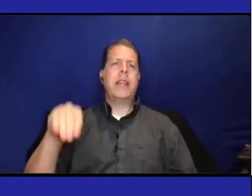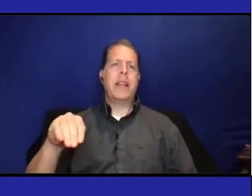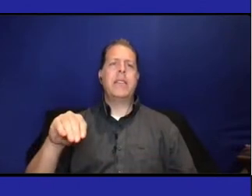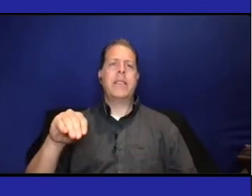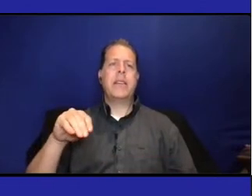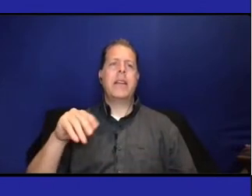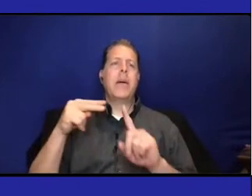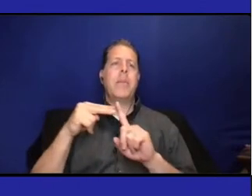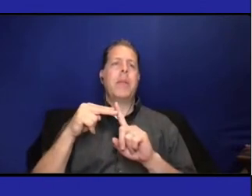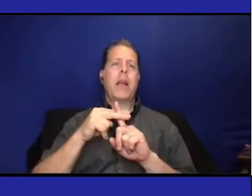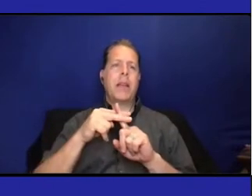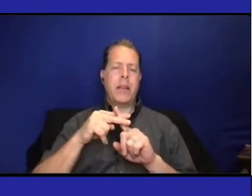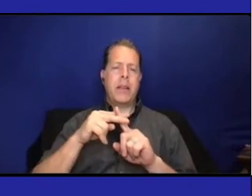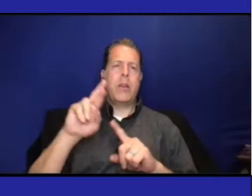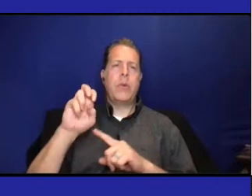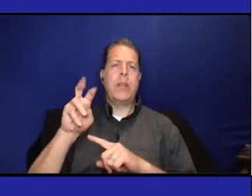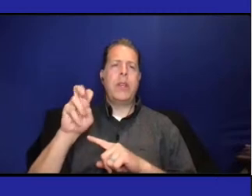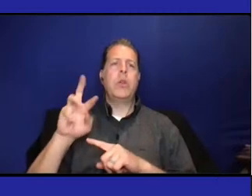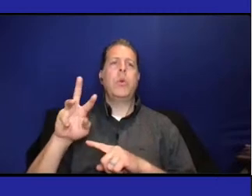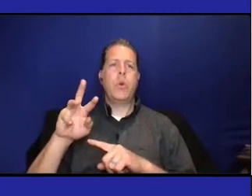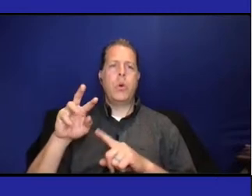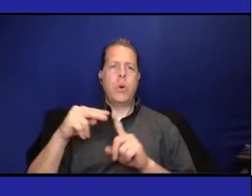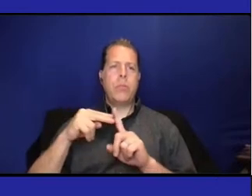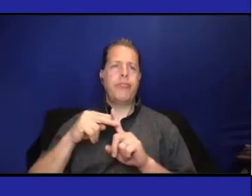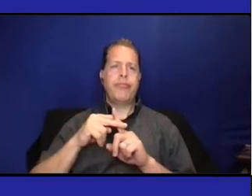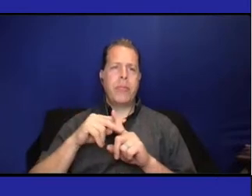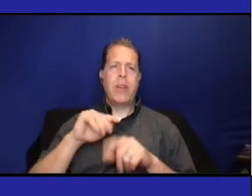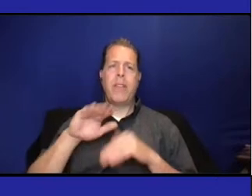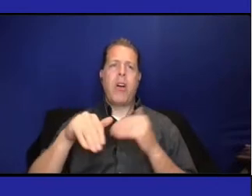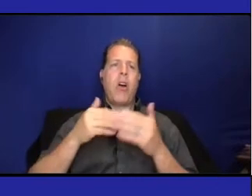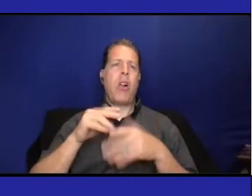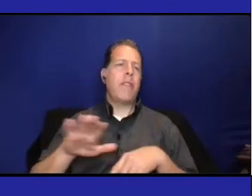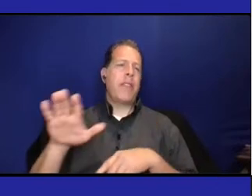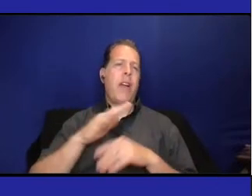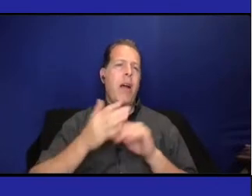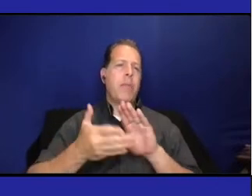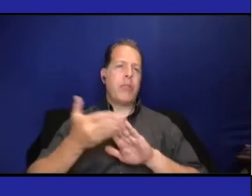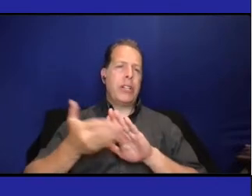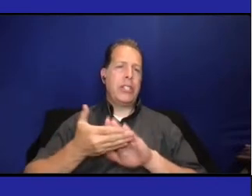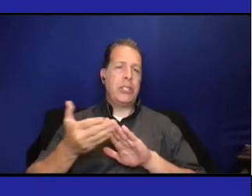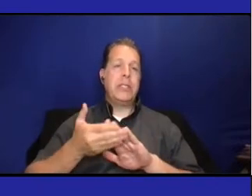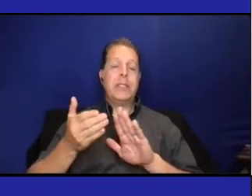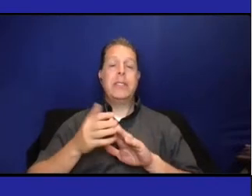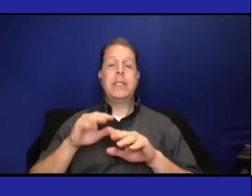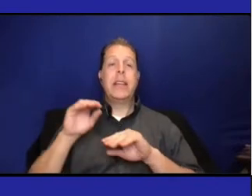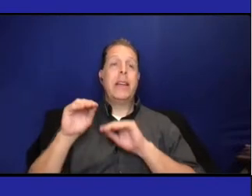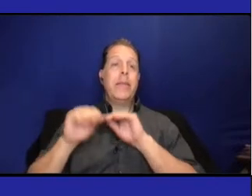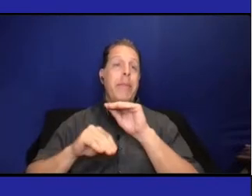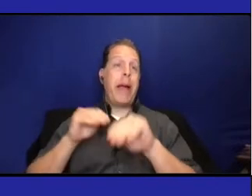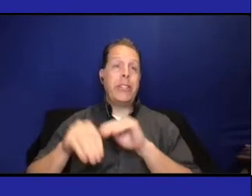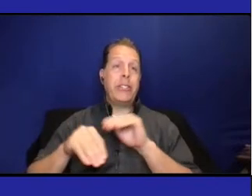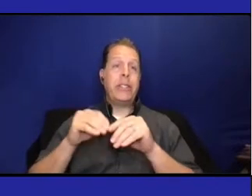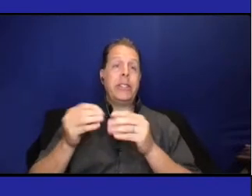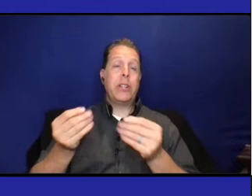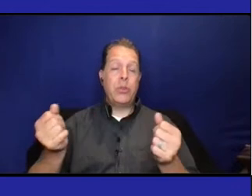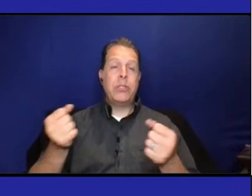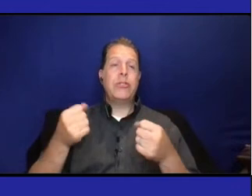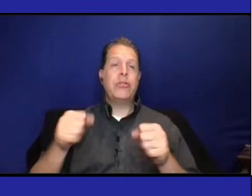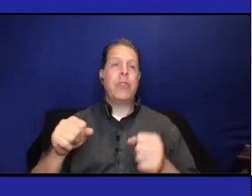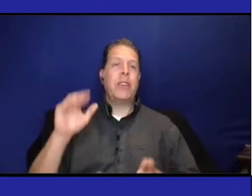electrical across all of their operations, packaging solutions to further reduce the